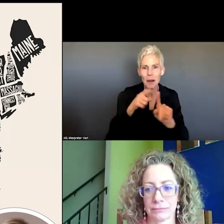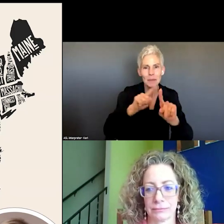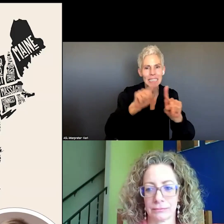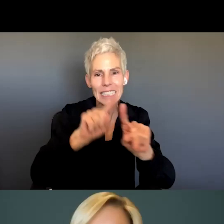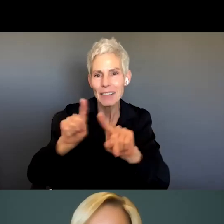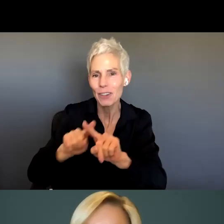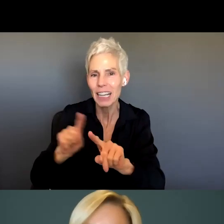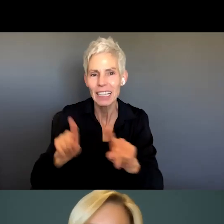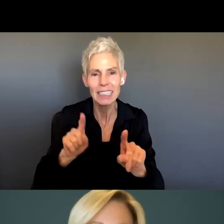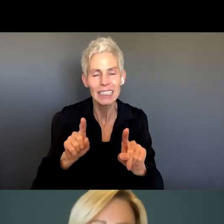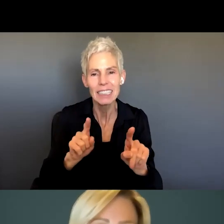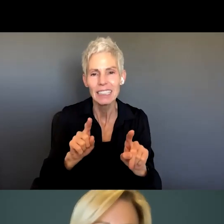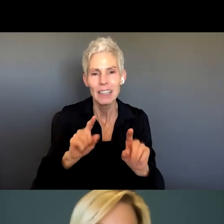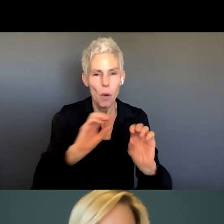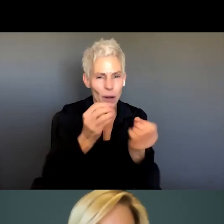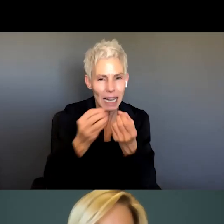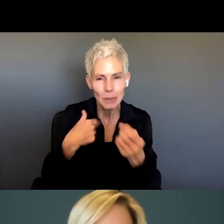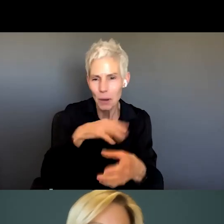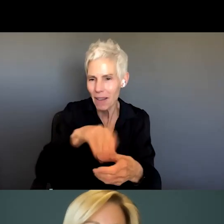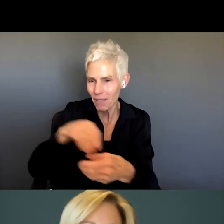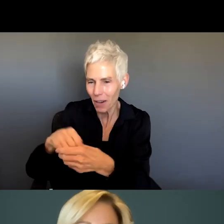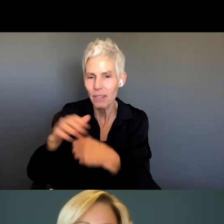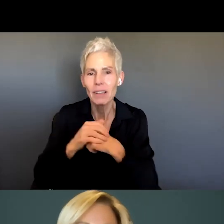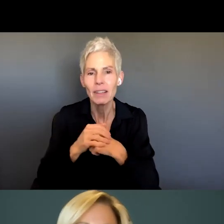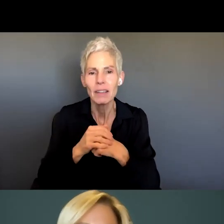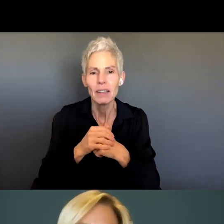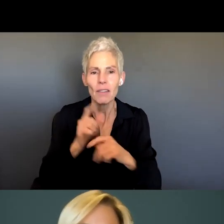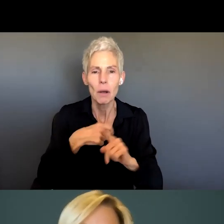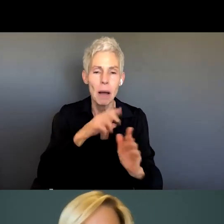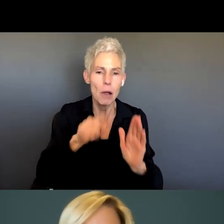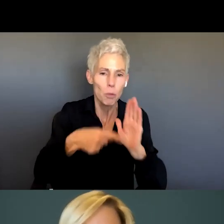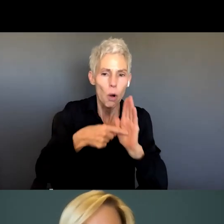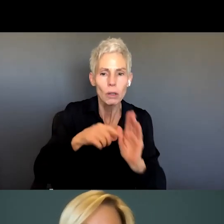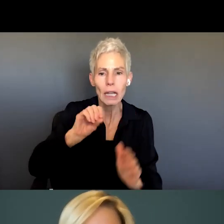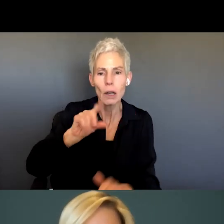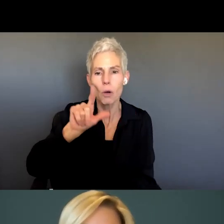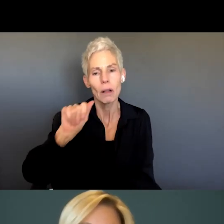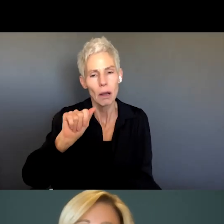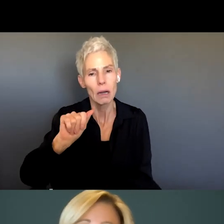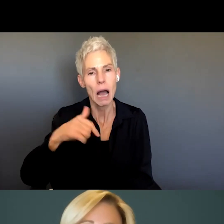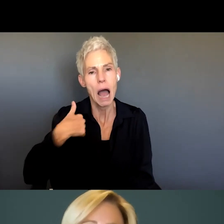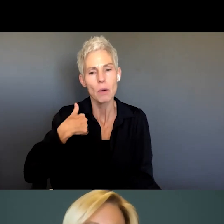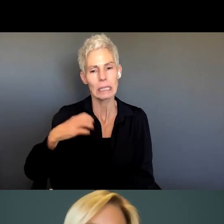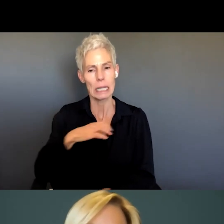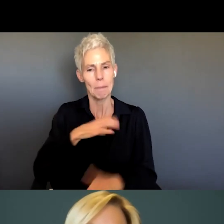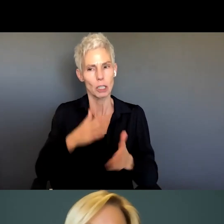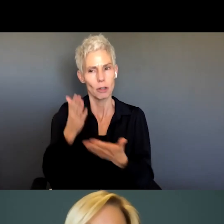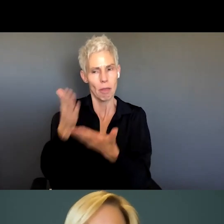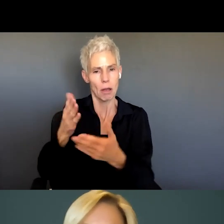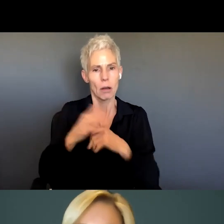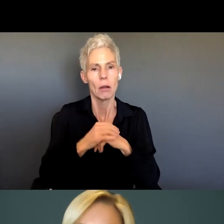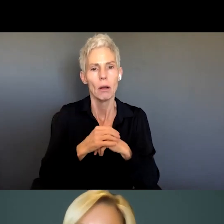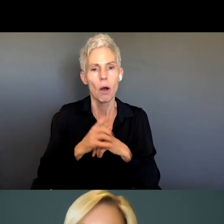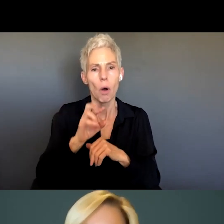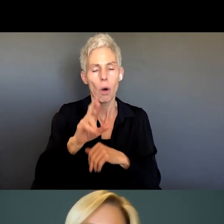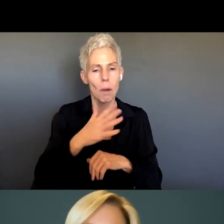that we've been involved in, whether that's been from my role in Oklahoma as the commissioner there, or what was